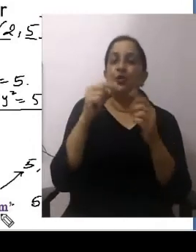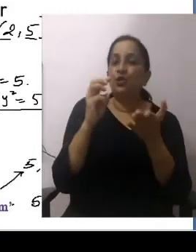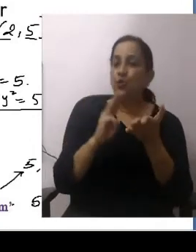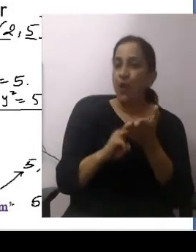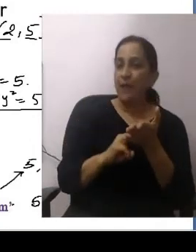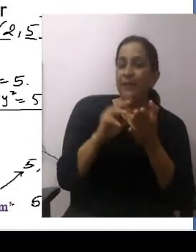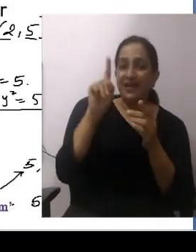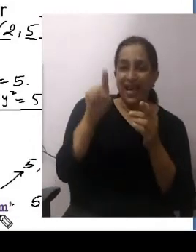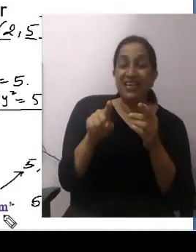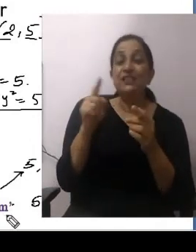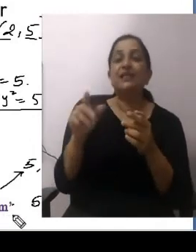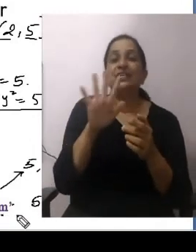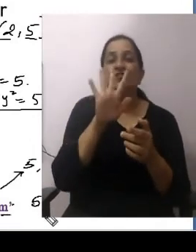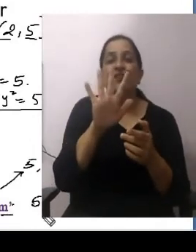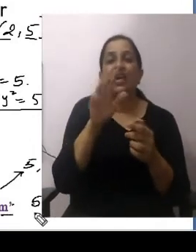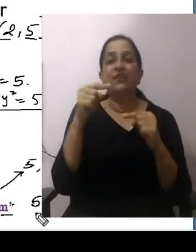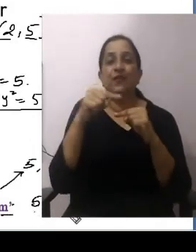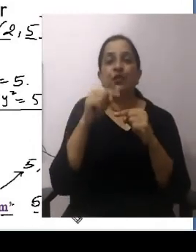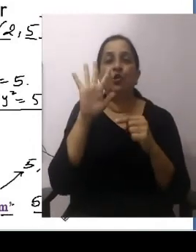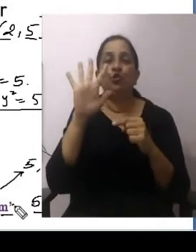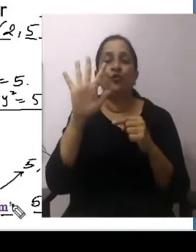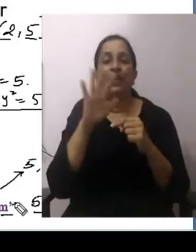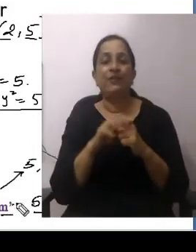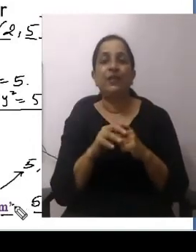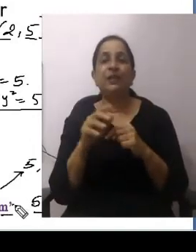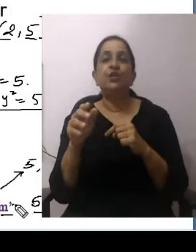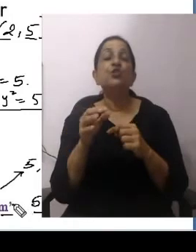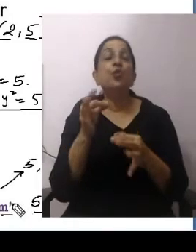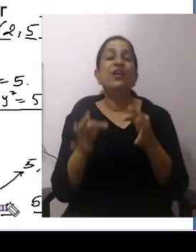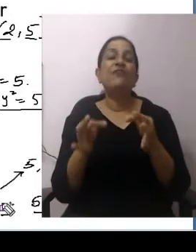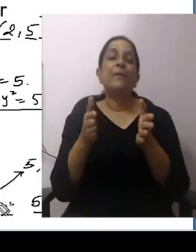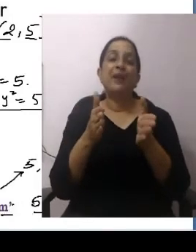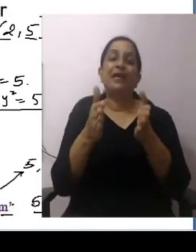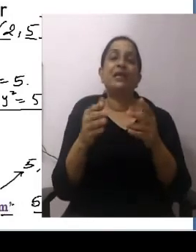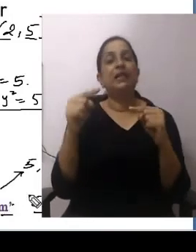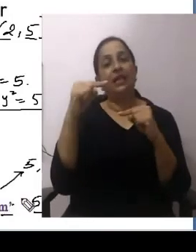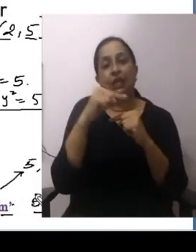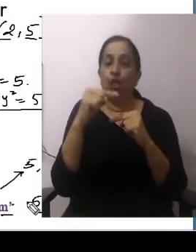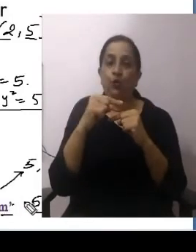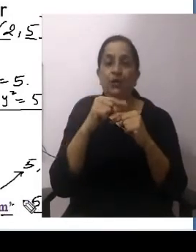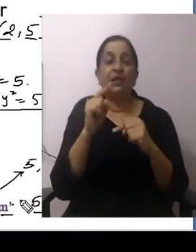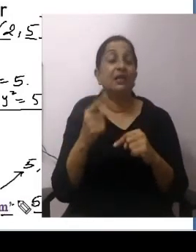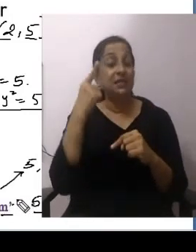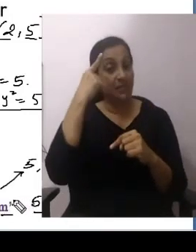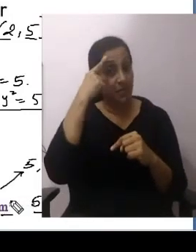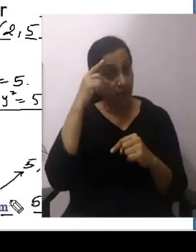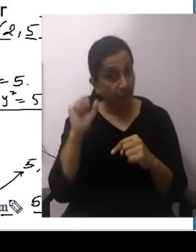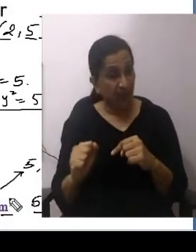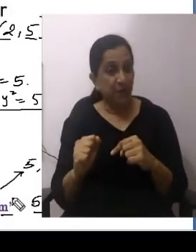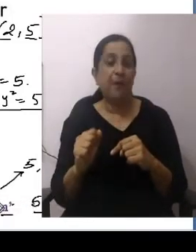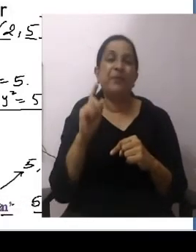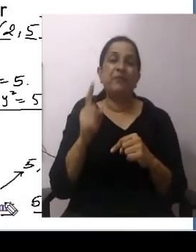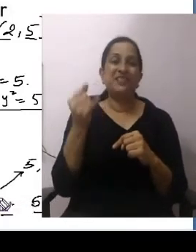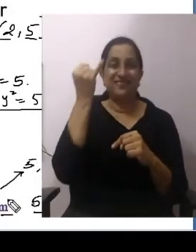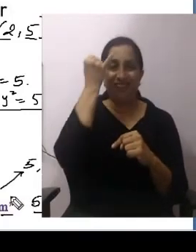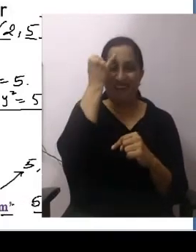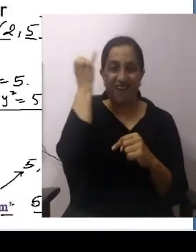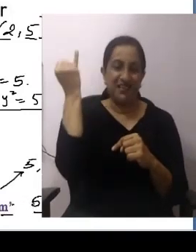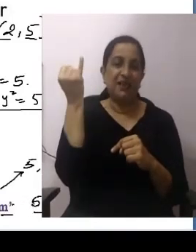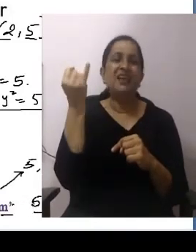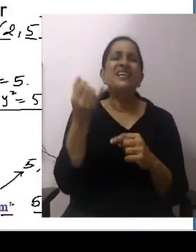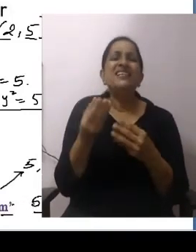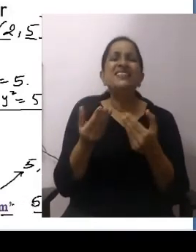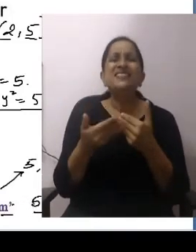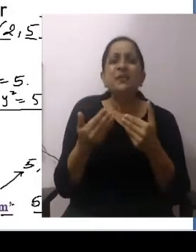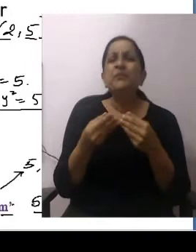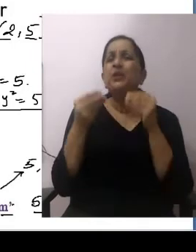5. Okay, m and m dash are equal when they are parallel. So this concept, if you remember, then simply you have to put the values